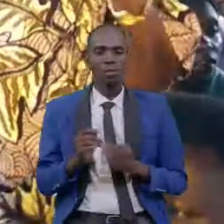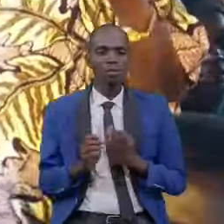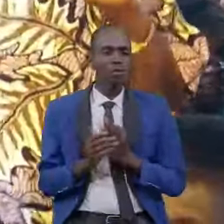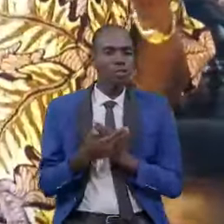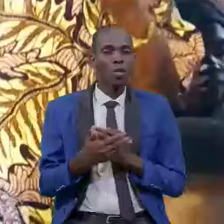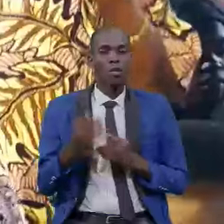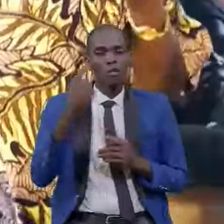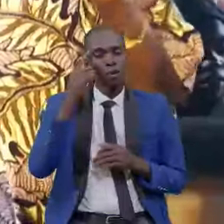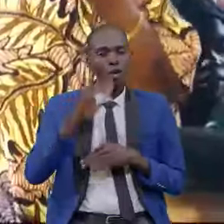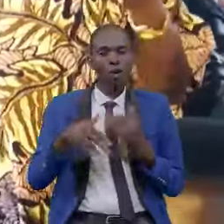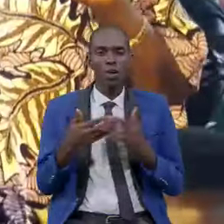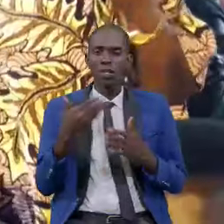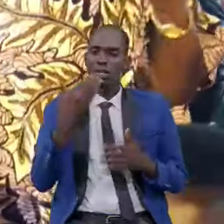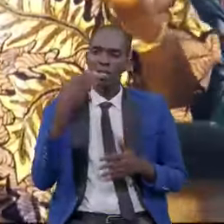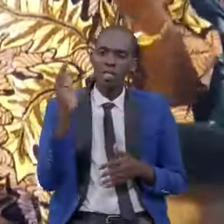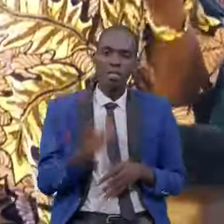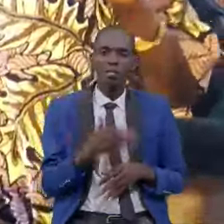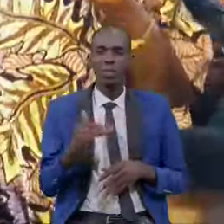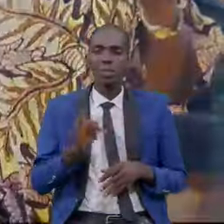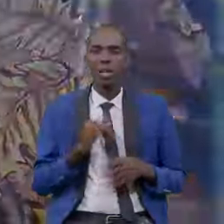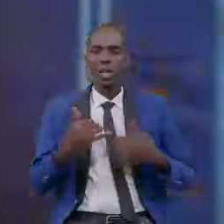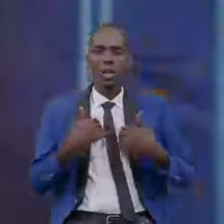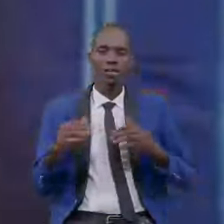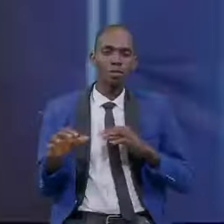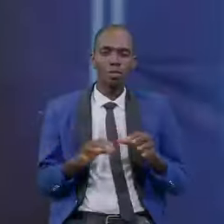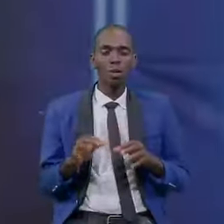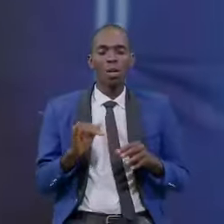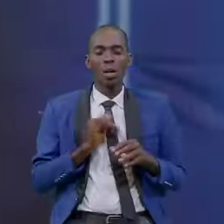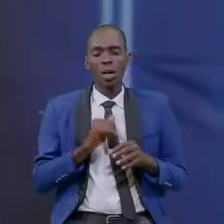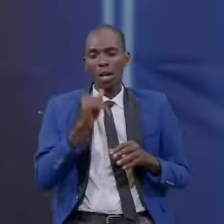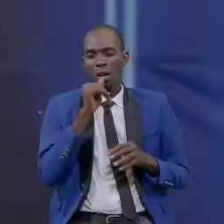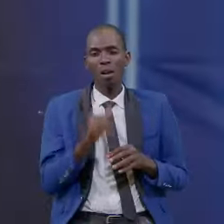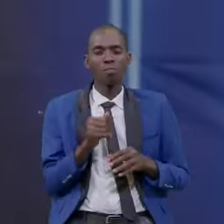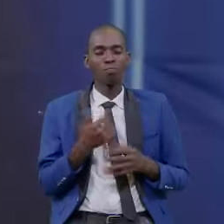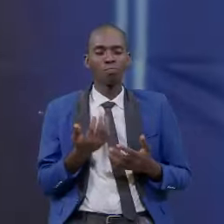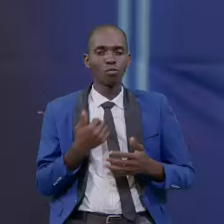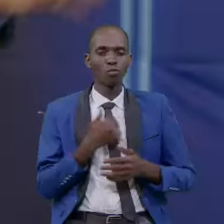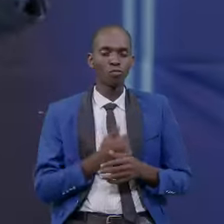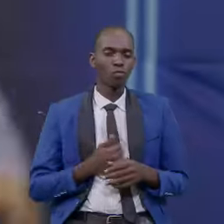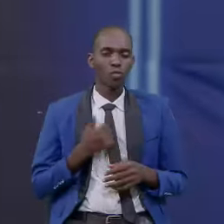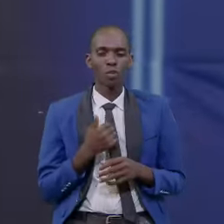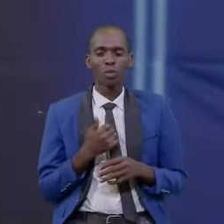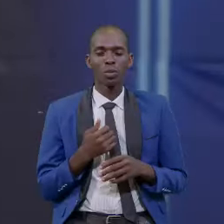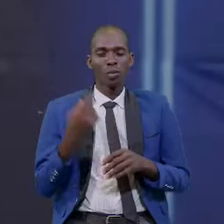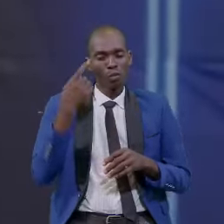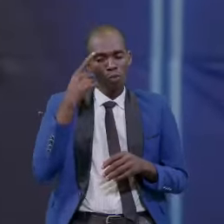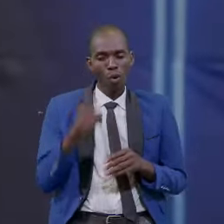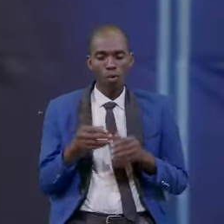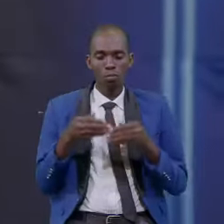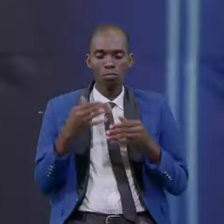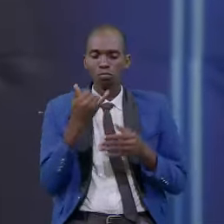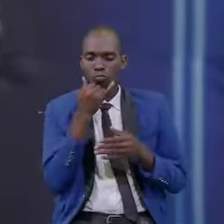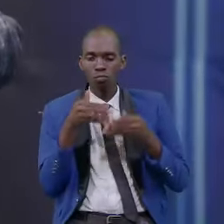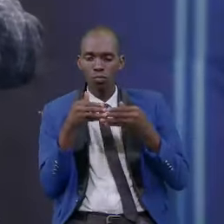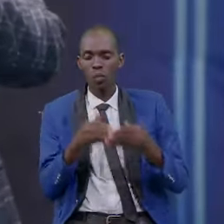things I have done. I'm sorry for even luring other people away from righteousness to righteousness.